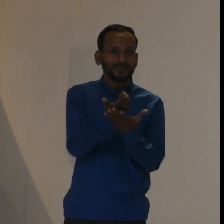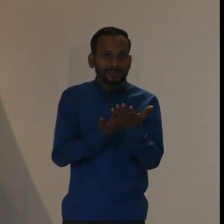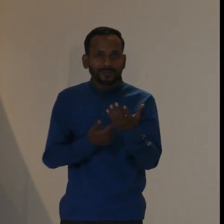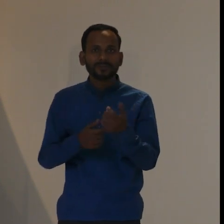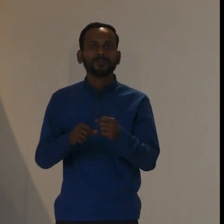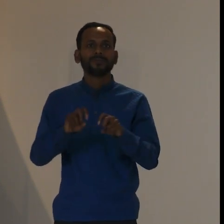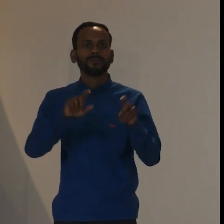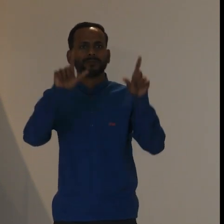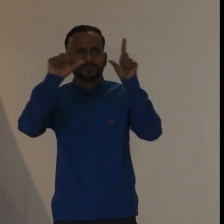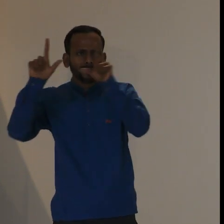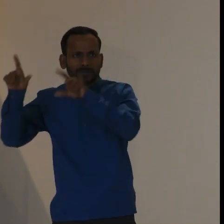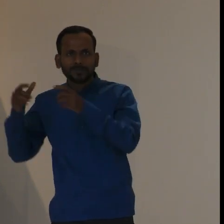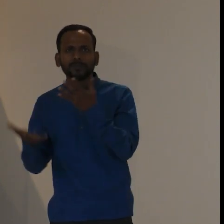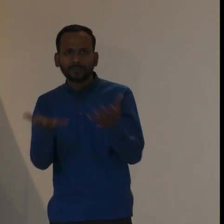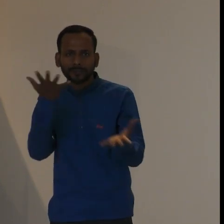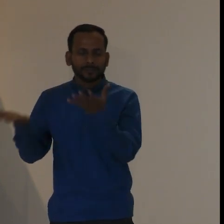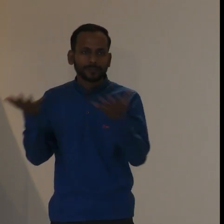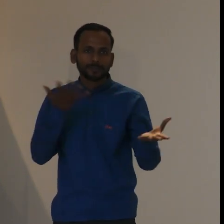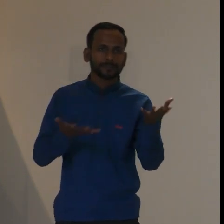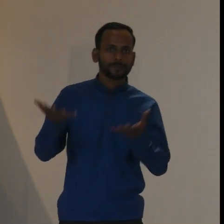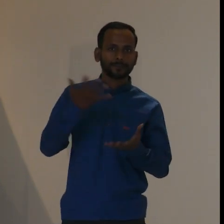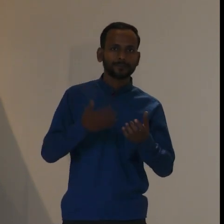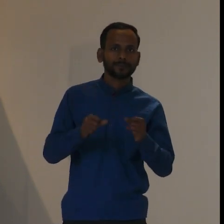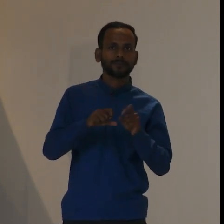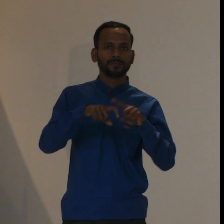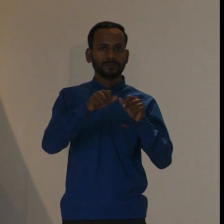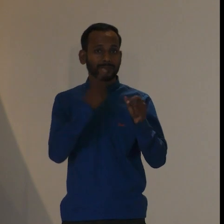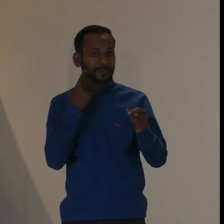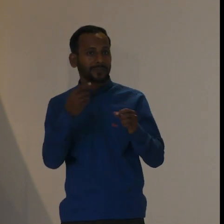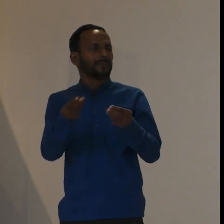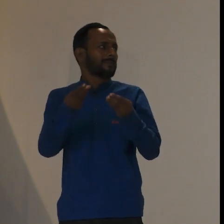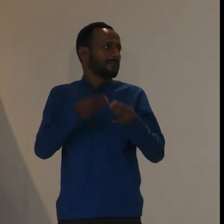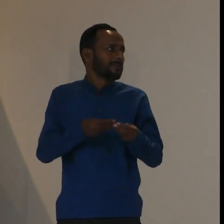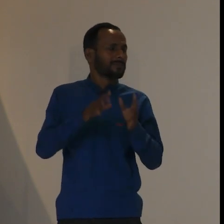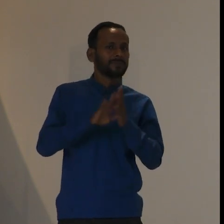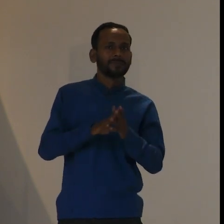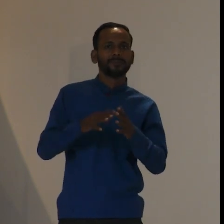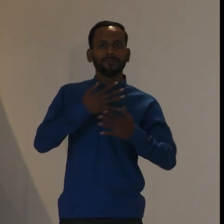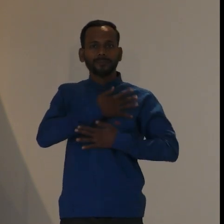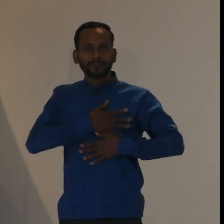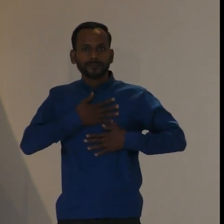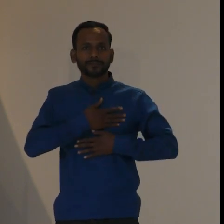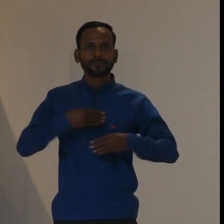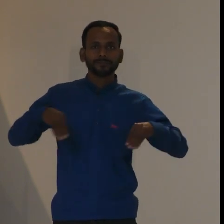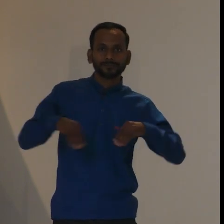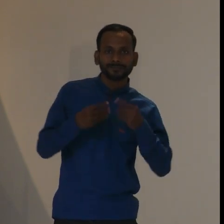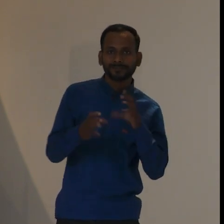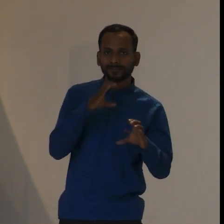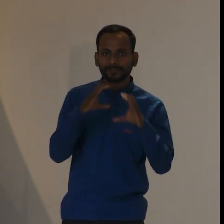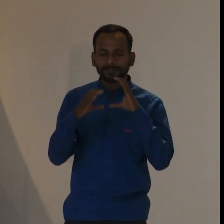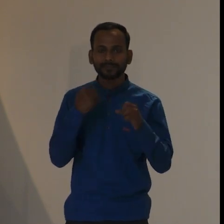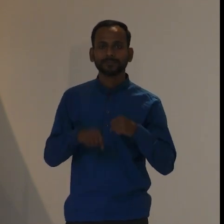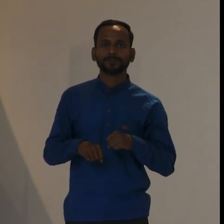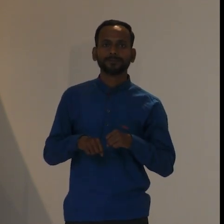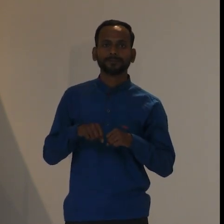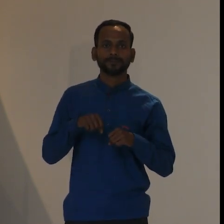an archaeologist, the museum and the material culture itself becomes an archive for me. So we enjoy and have discussions with the elements,